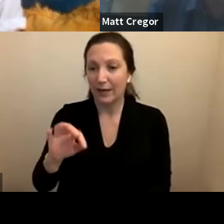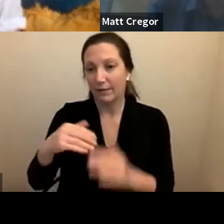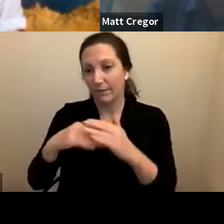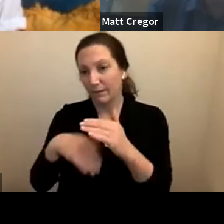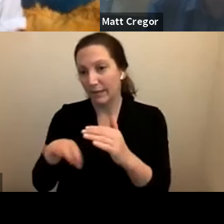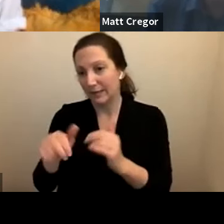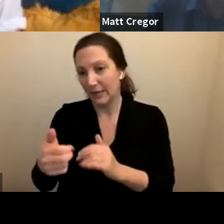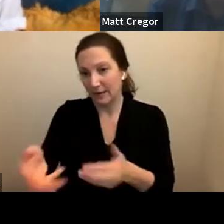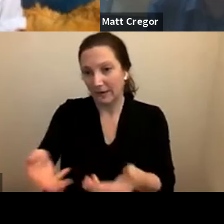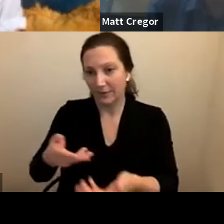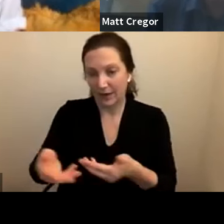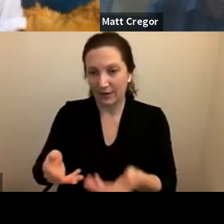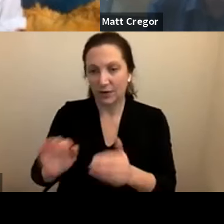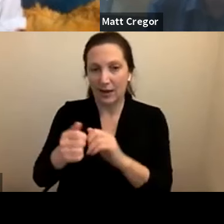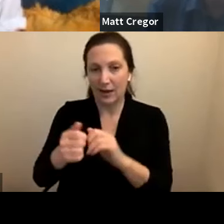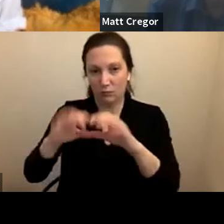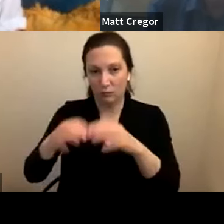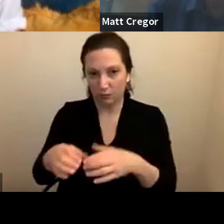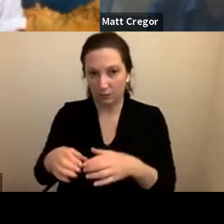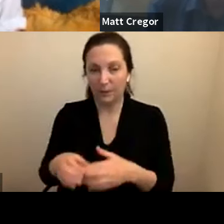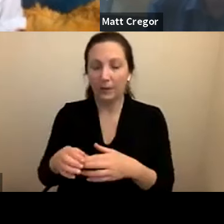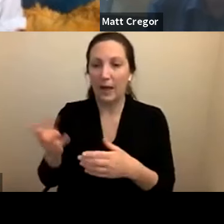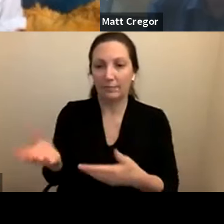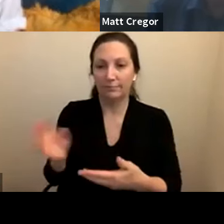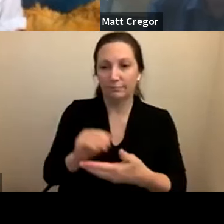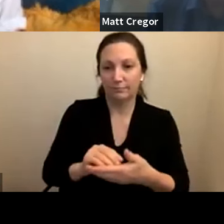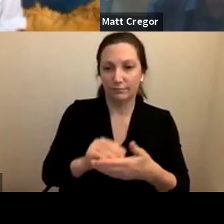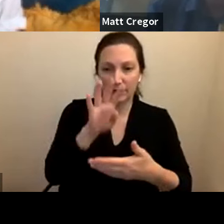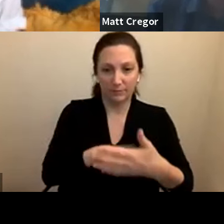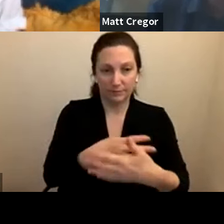still representing that data in the tables. So I